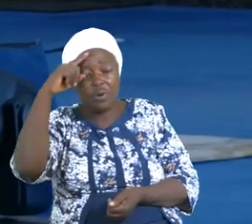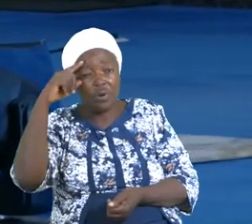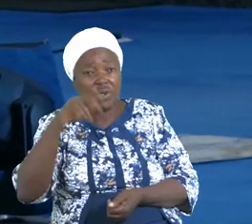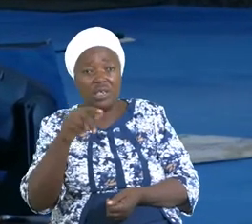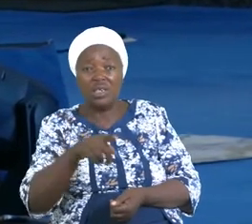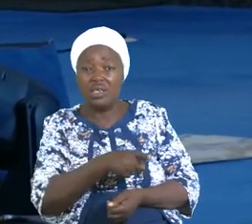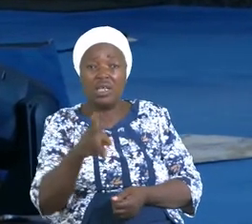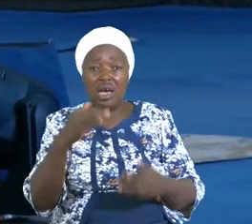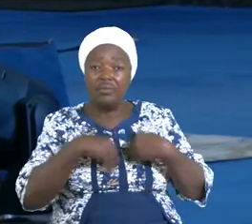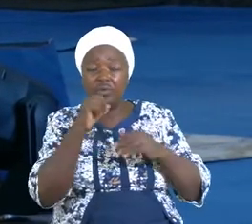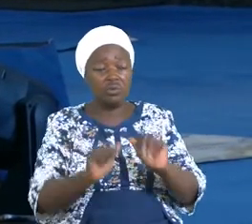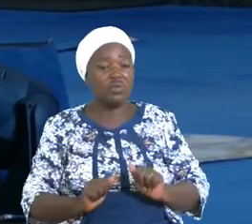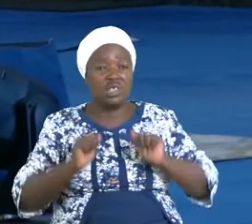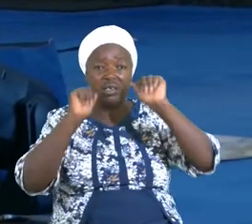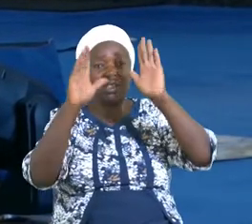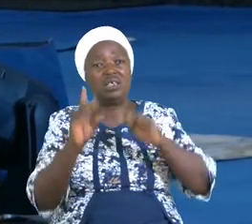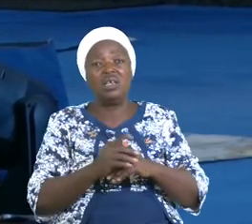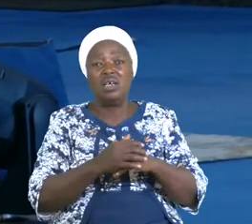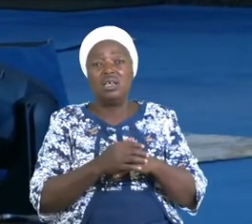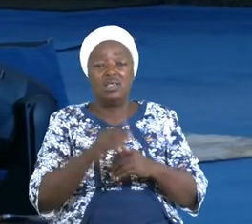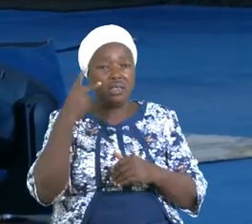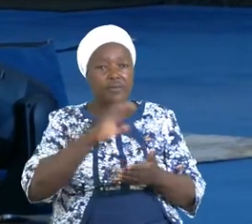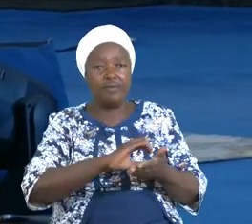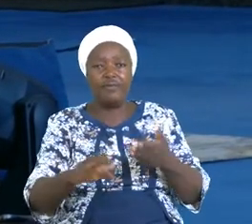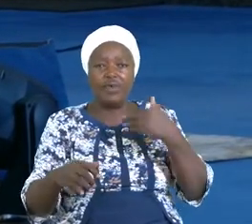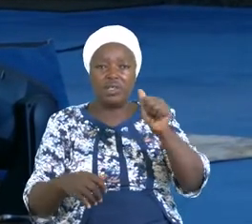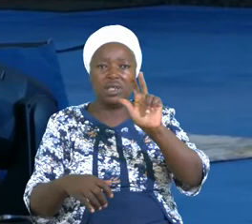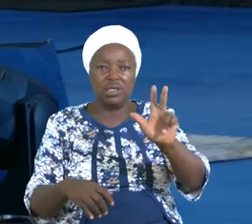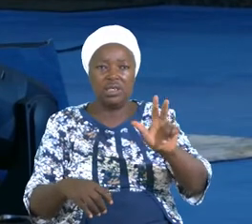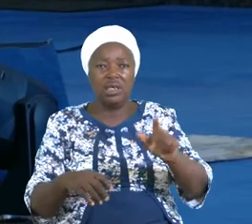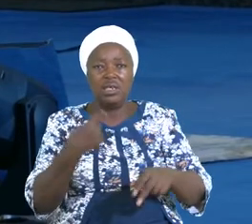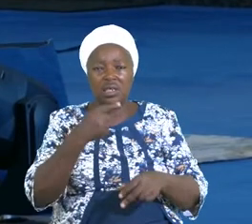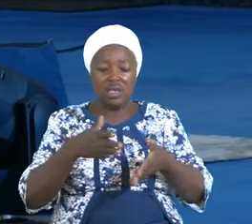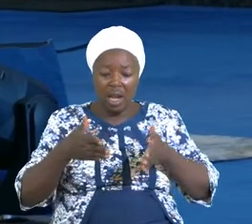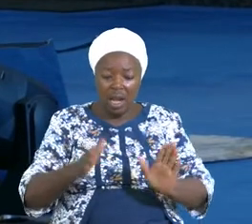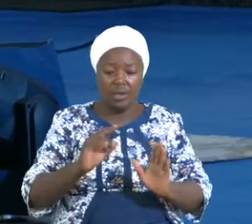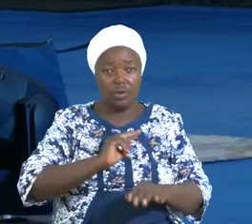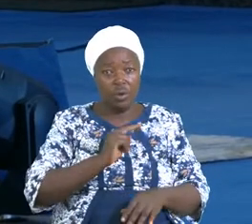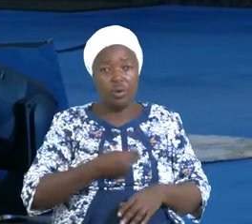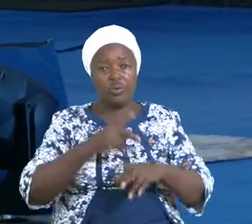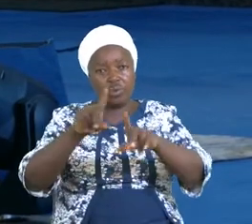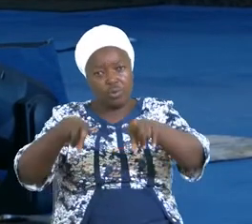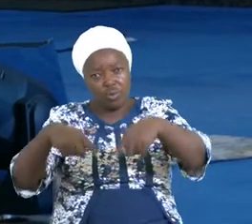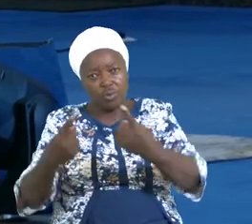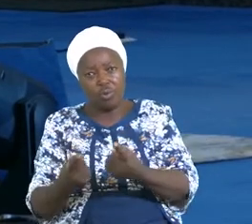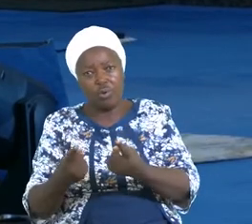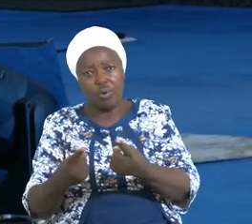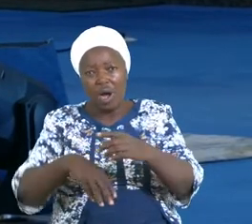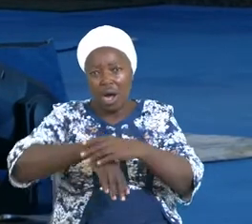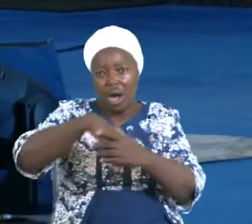Look at verse 13. It says, let us go forth